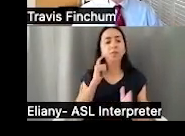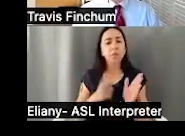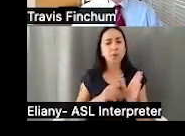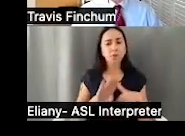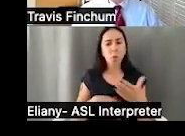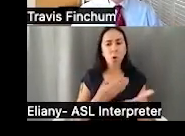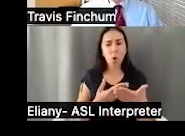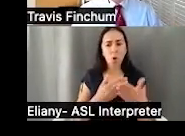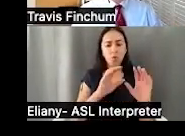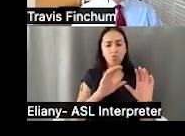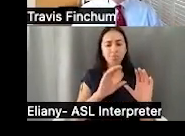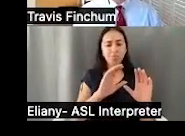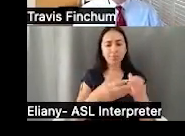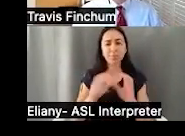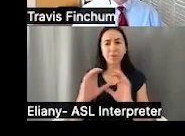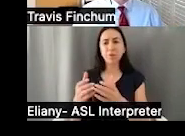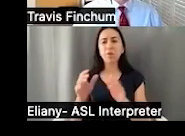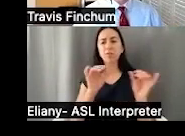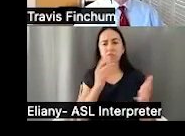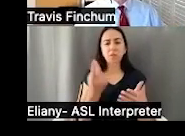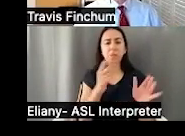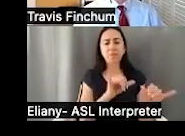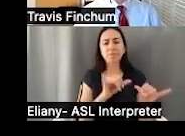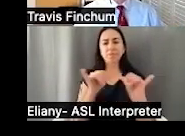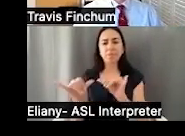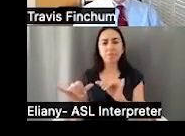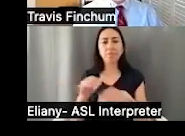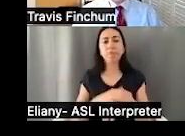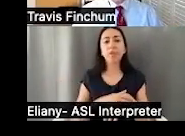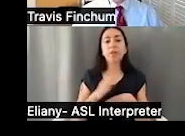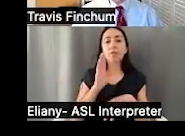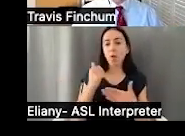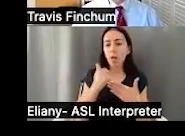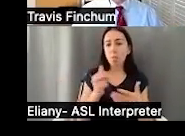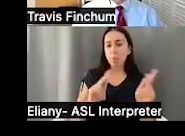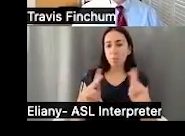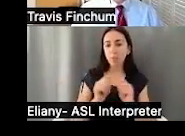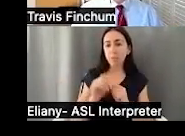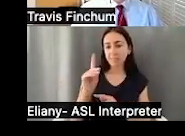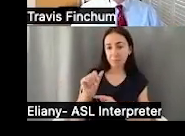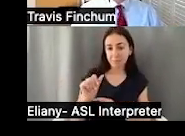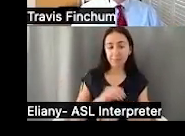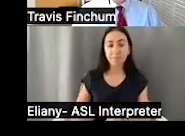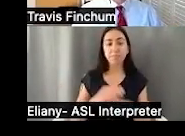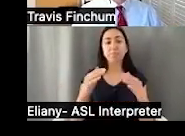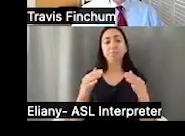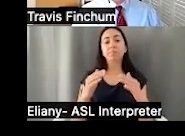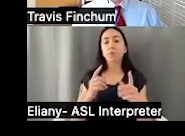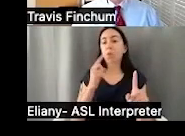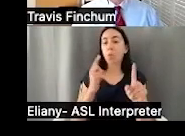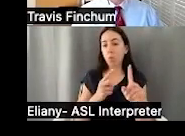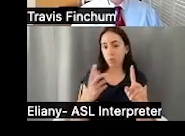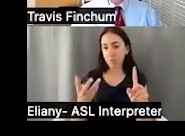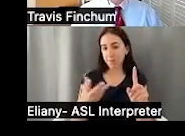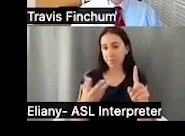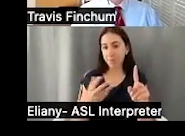special needs trusts. They're going to benefit typically an individual with some sort of a disability. One of the goals of a